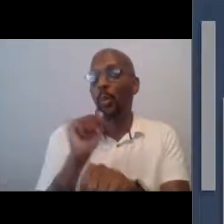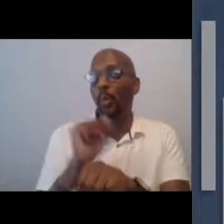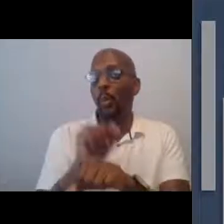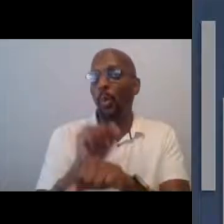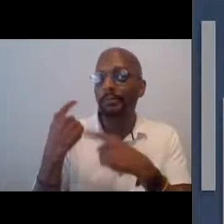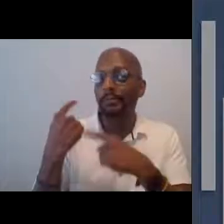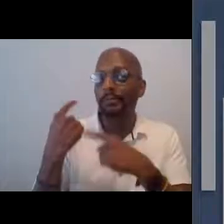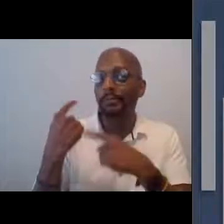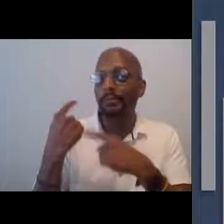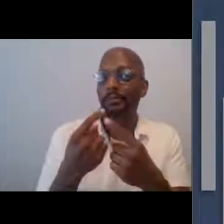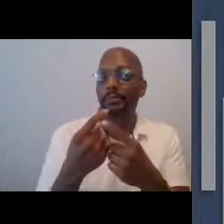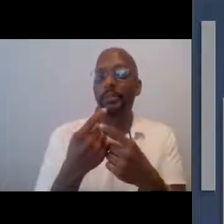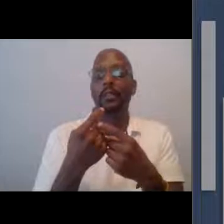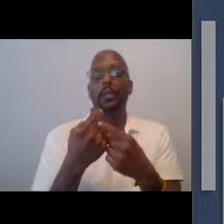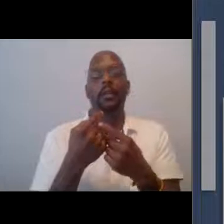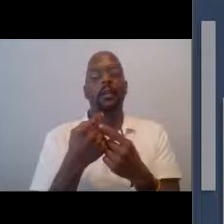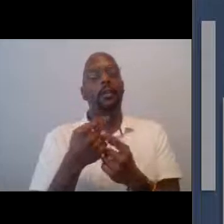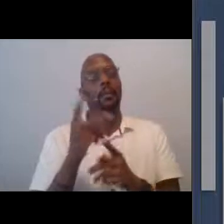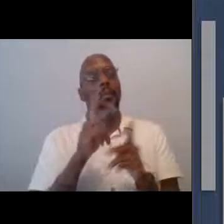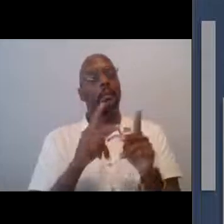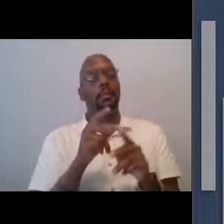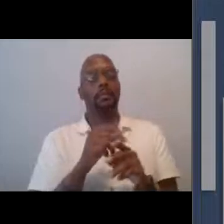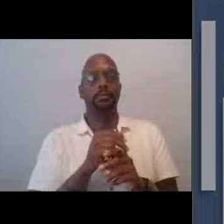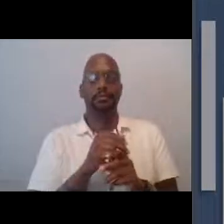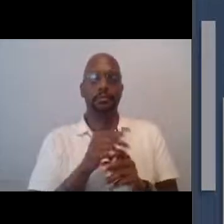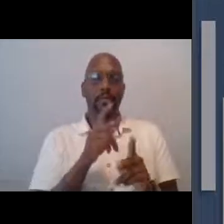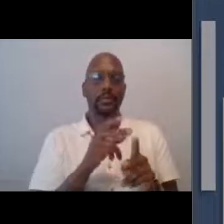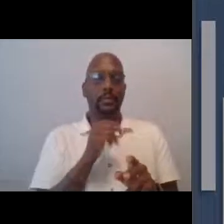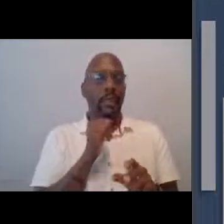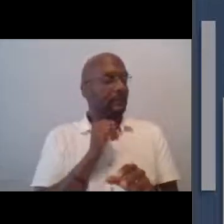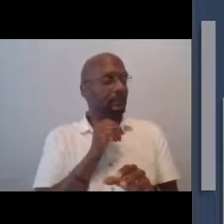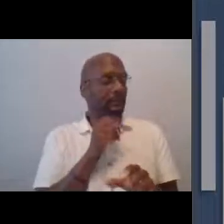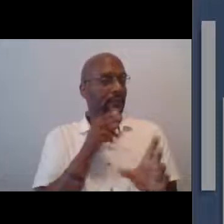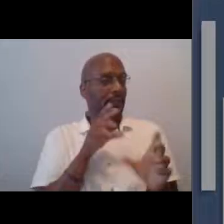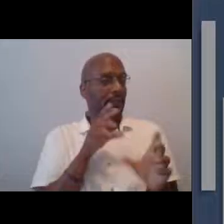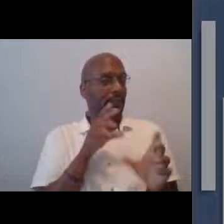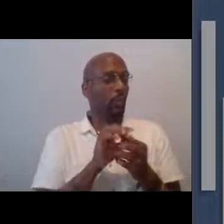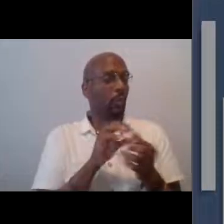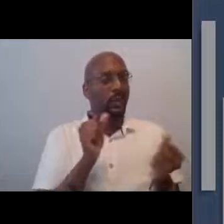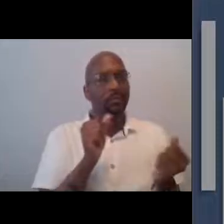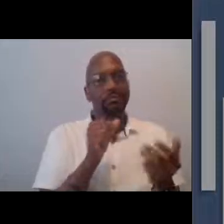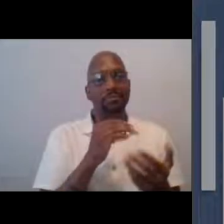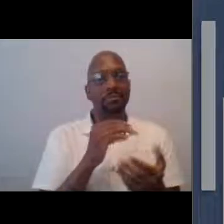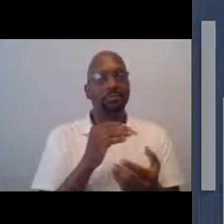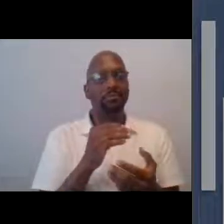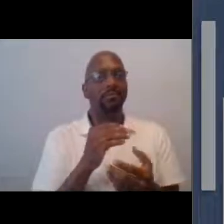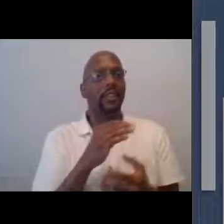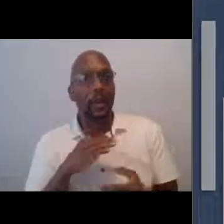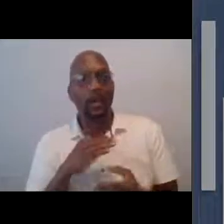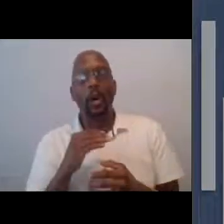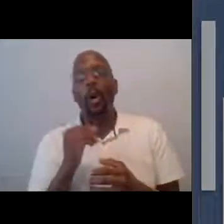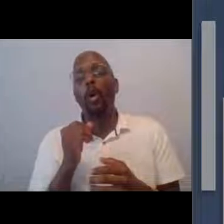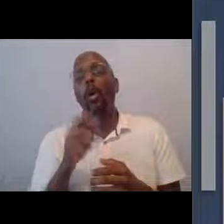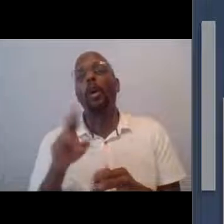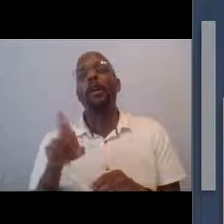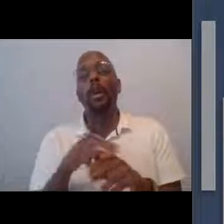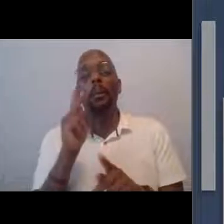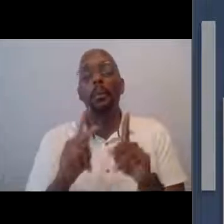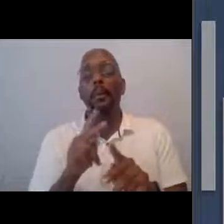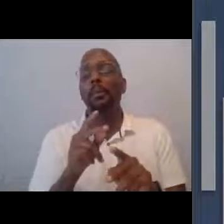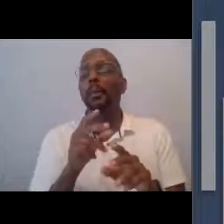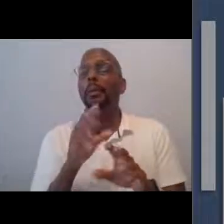for those as individuals that may not belong to organizations, as whether we're commissioners or not, or just regular people are signing up. And